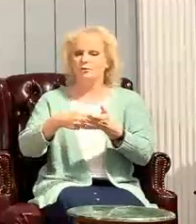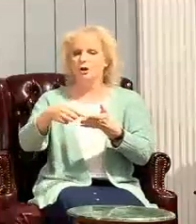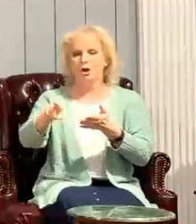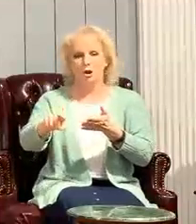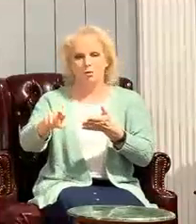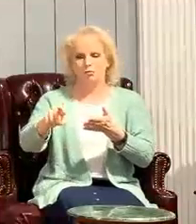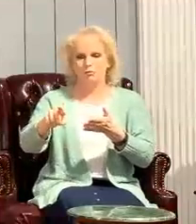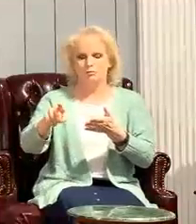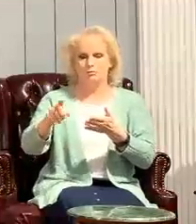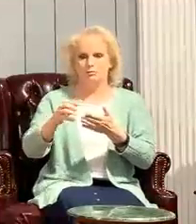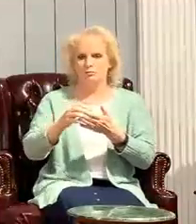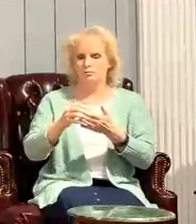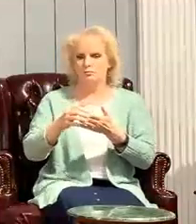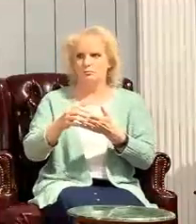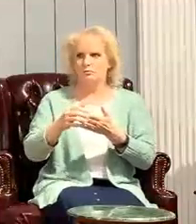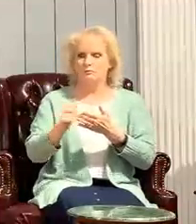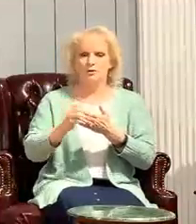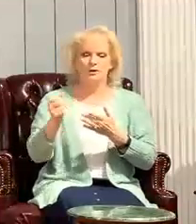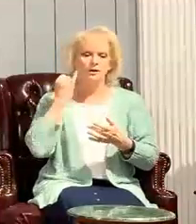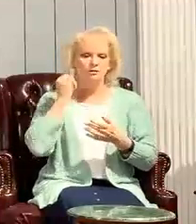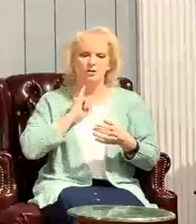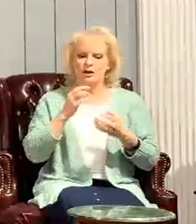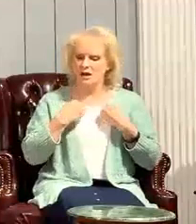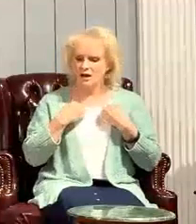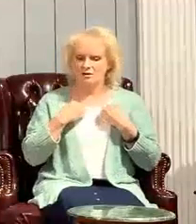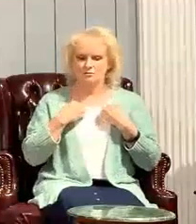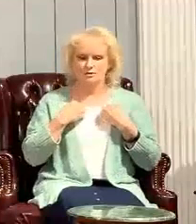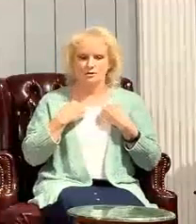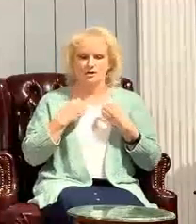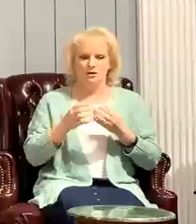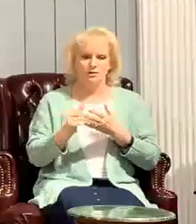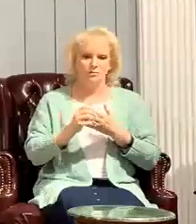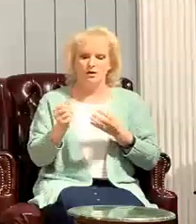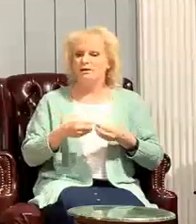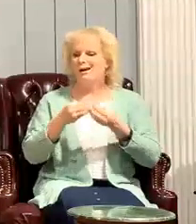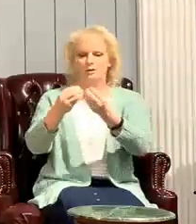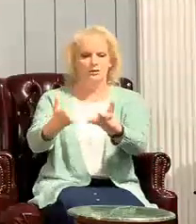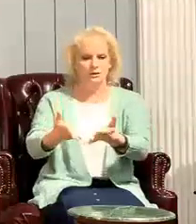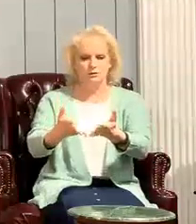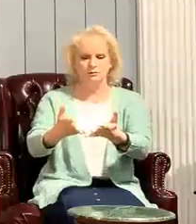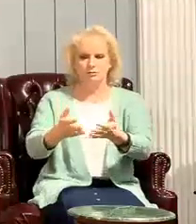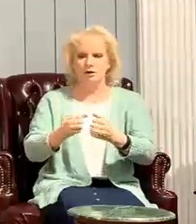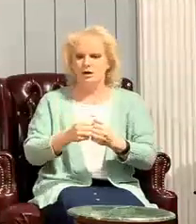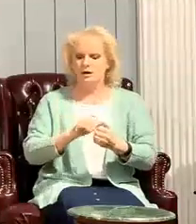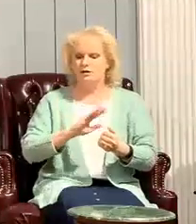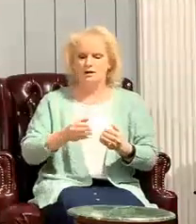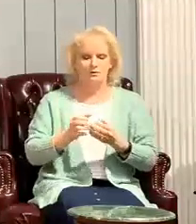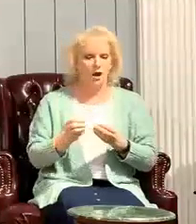give. I never loan money because I don't ever want to be in a position where